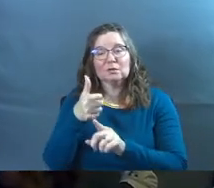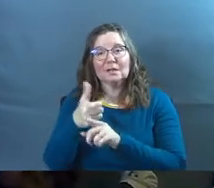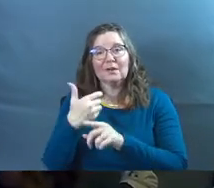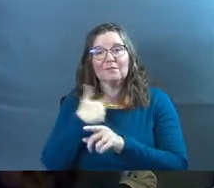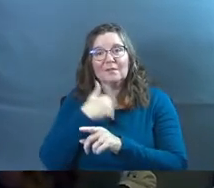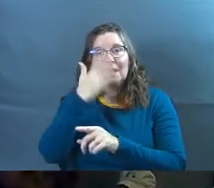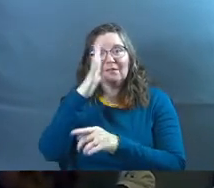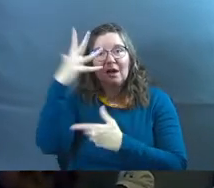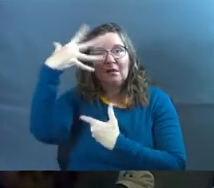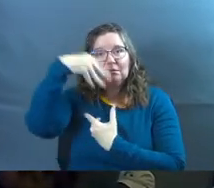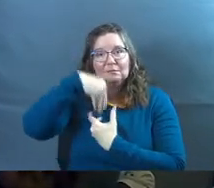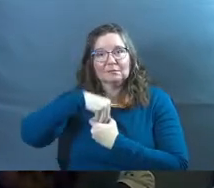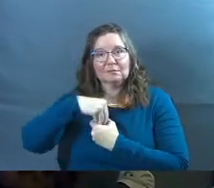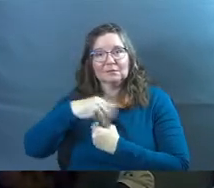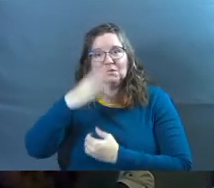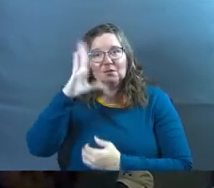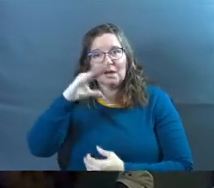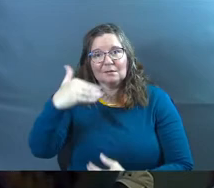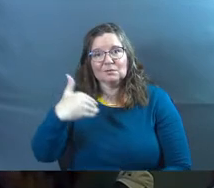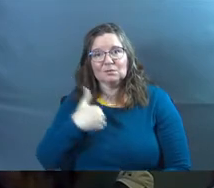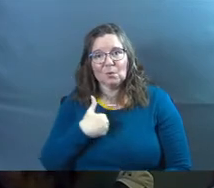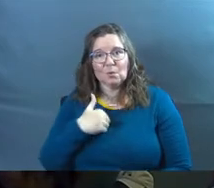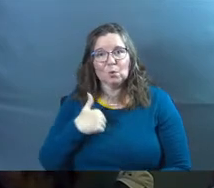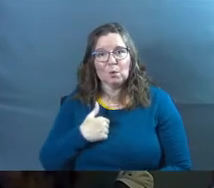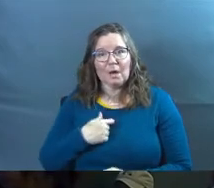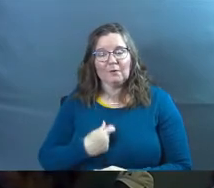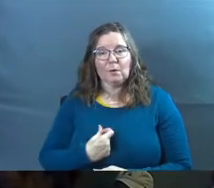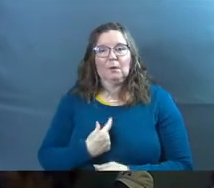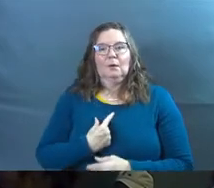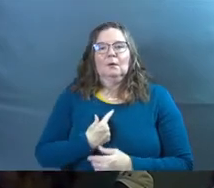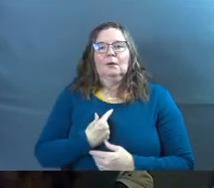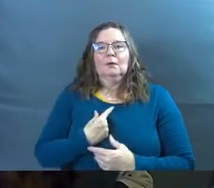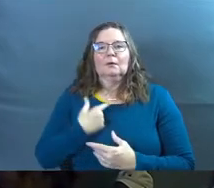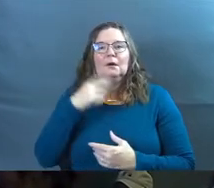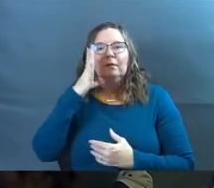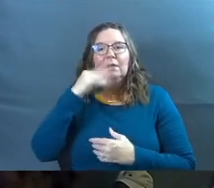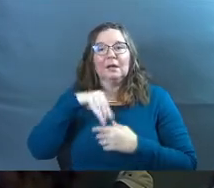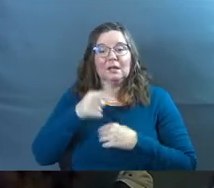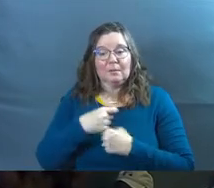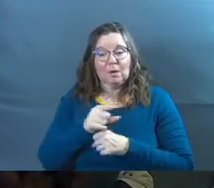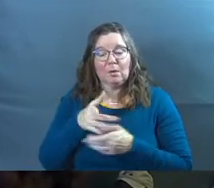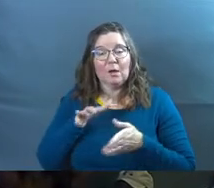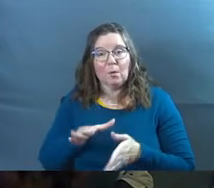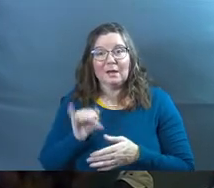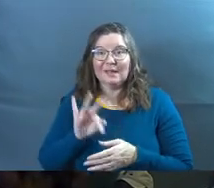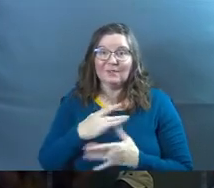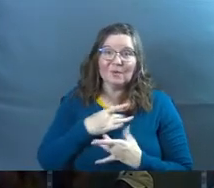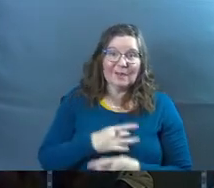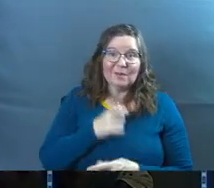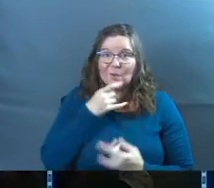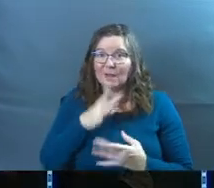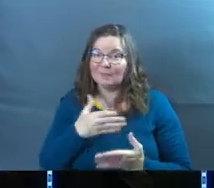divine soul. You have the spark of God within you. He made you that way. Whether you like it or not, he made you that